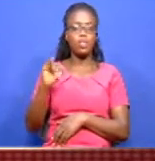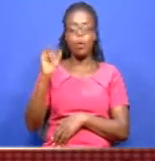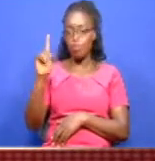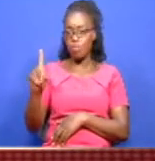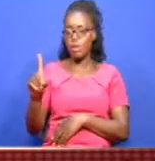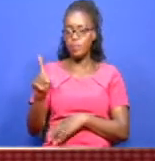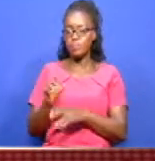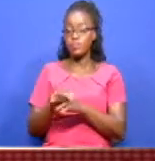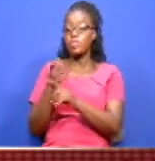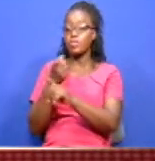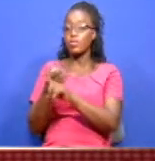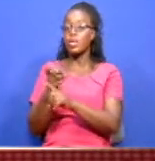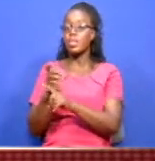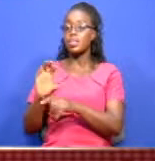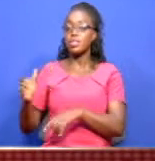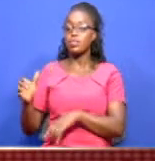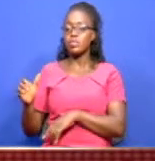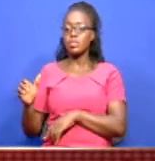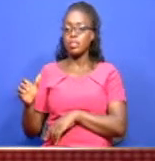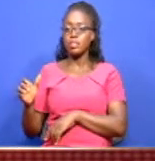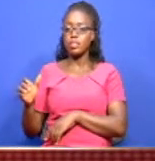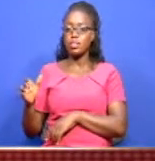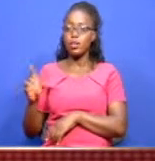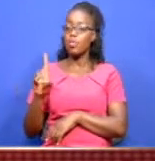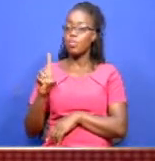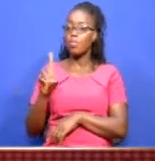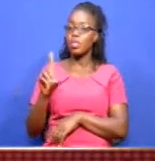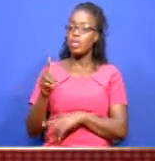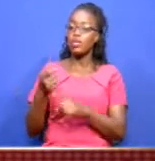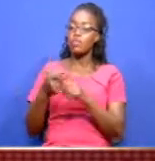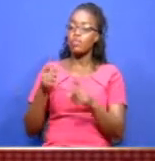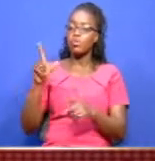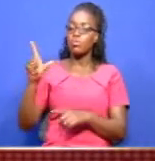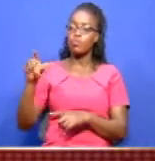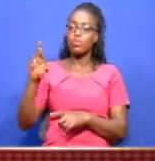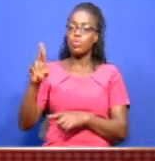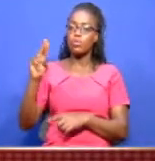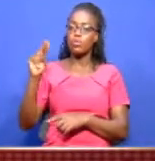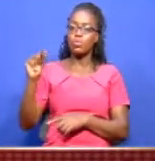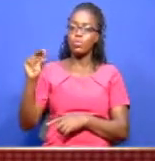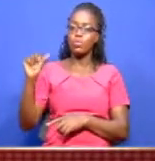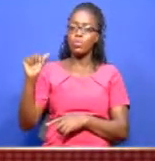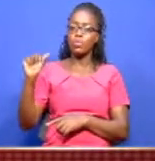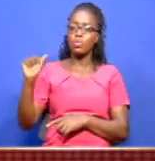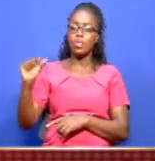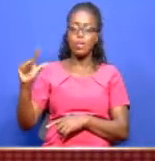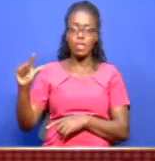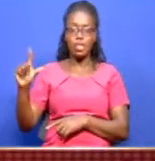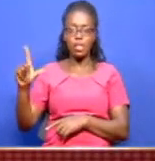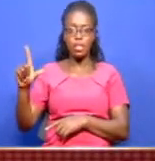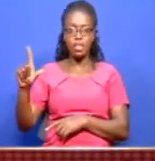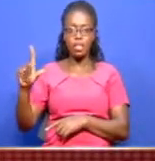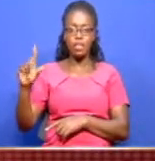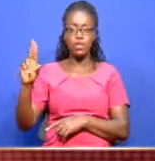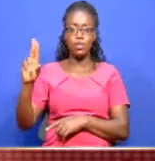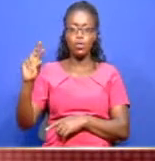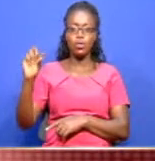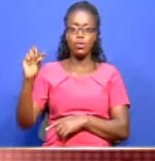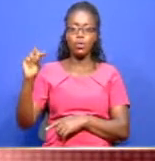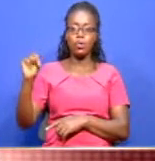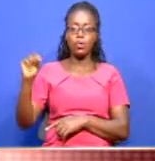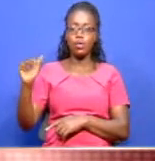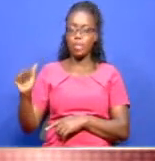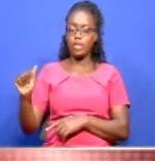Kwale County had 1 case from Lunga Lunga. Nakuru County, 1 case from Nakuru